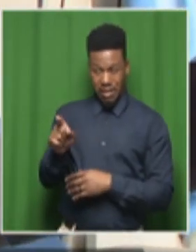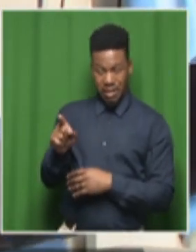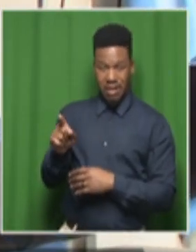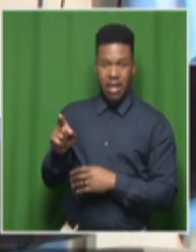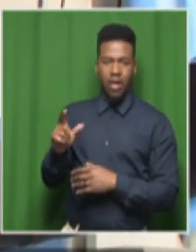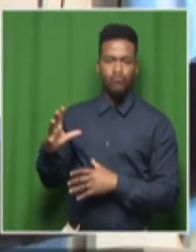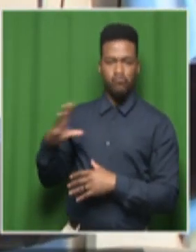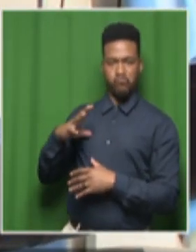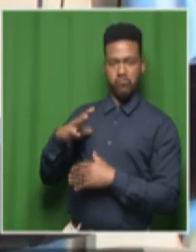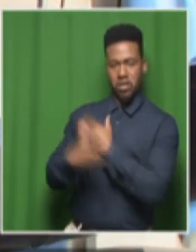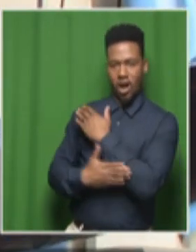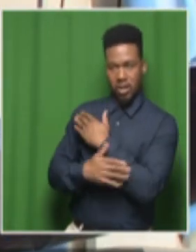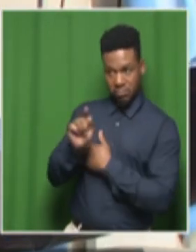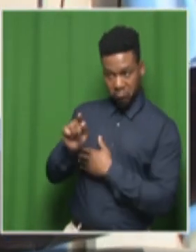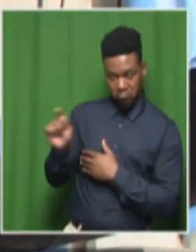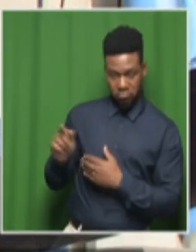for us here in